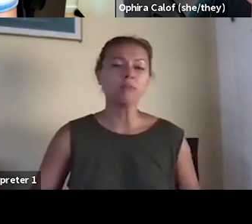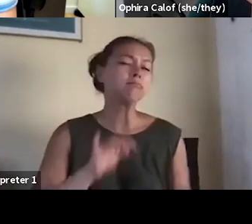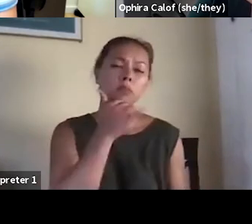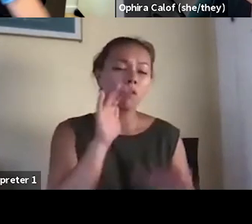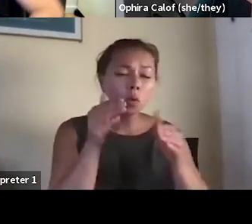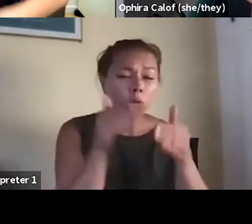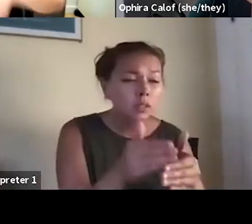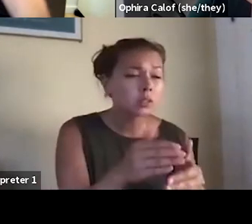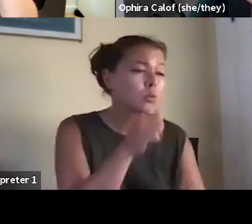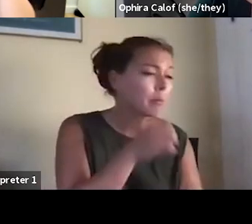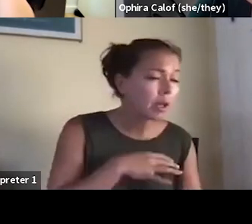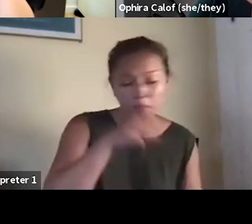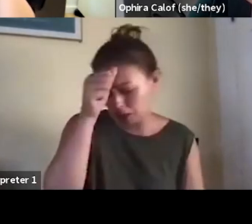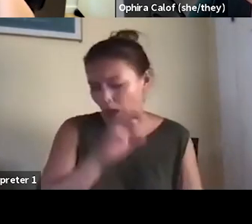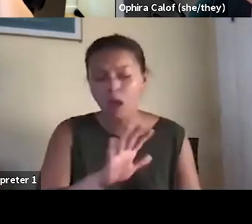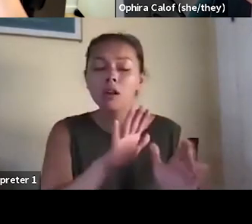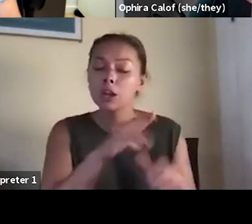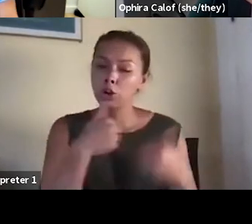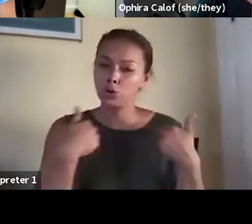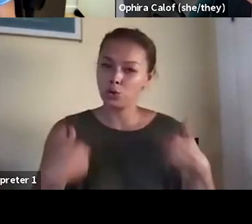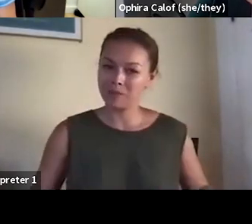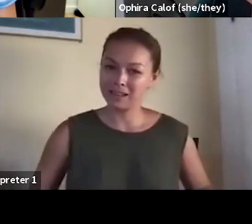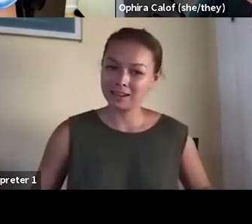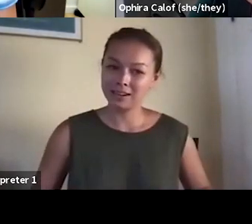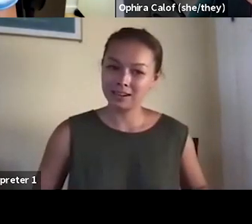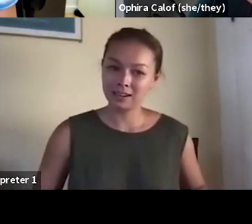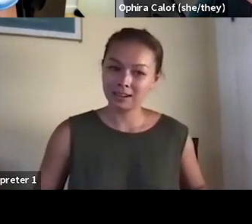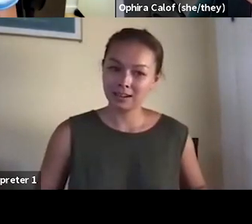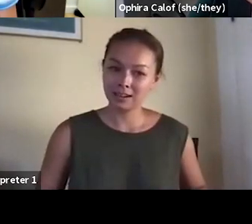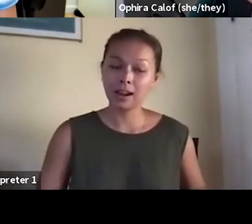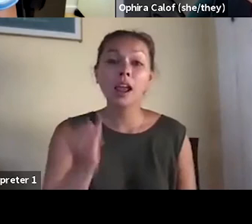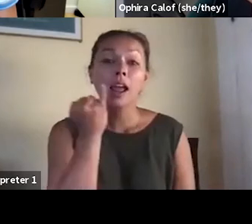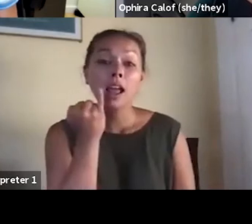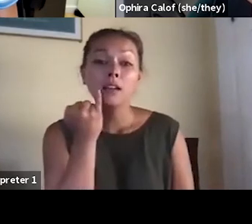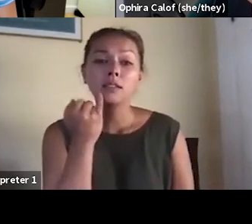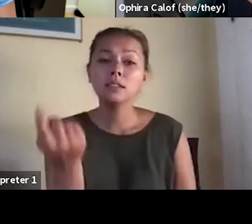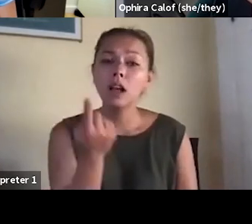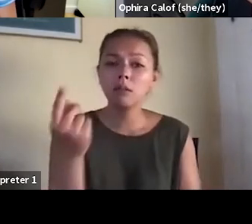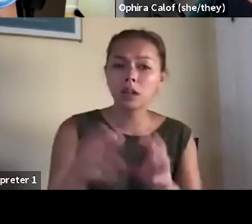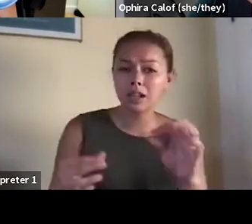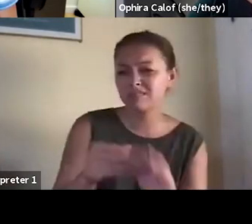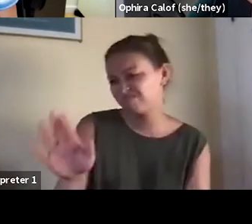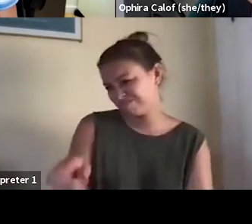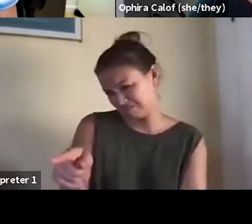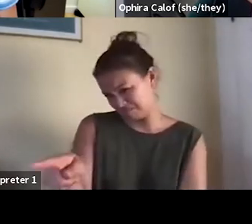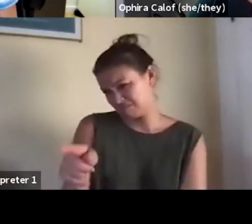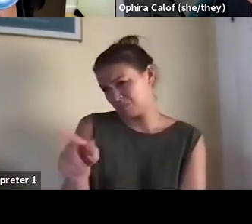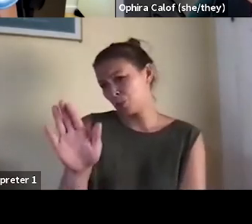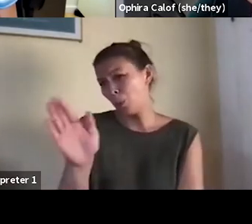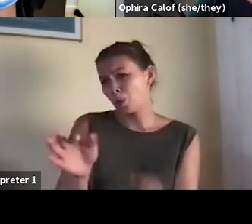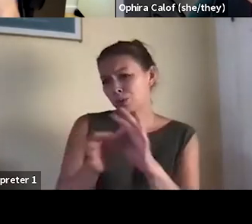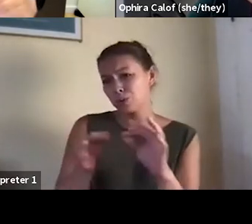When someone says, your story is too niche, it's not going to fly on our channel, they're not the right channel for